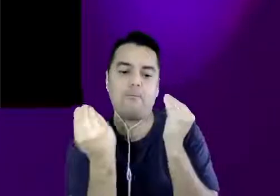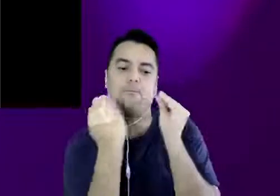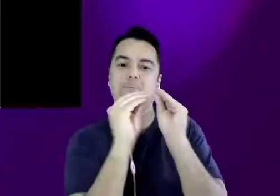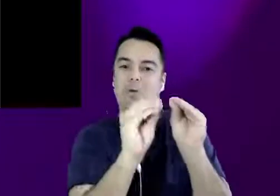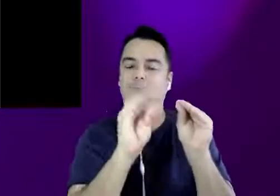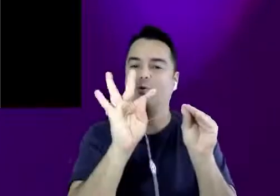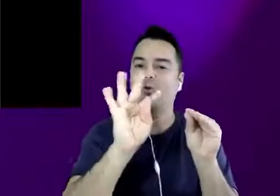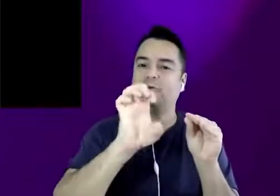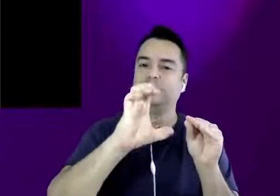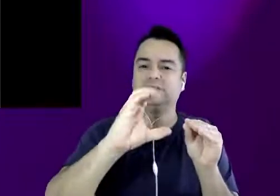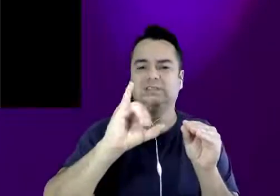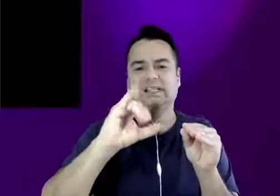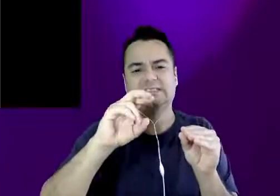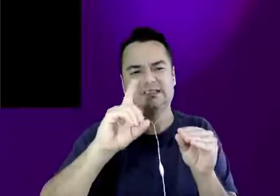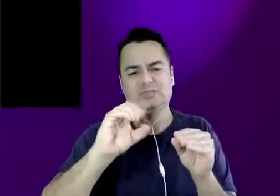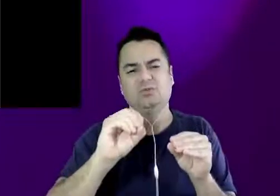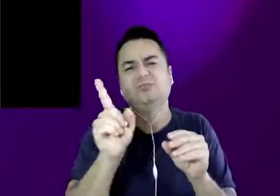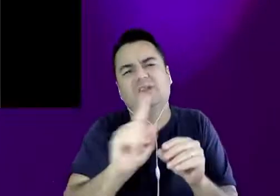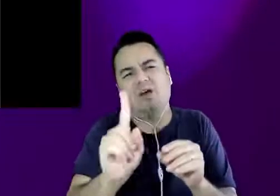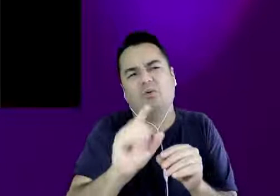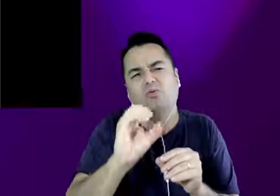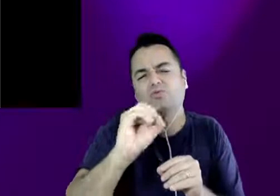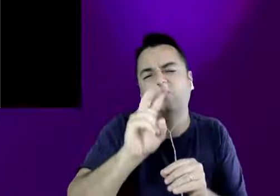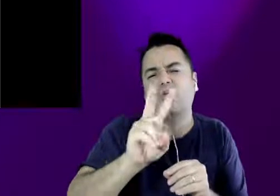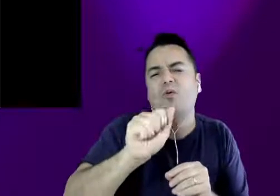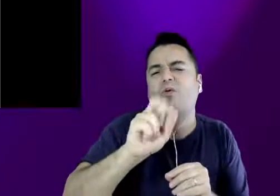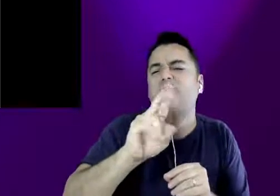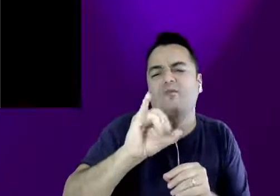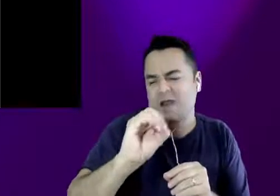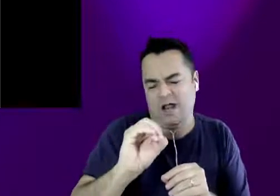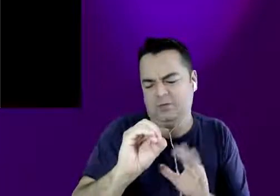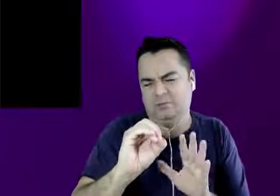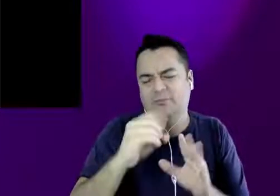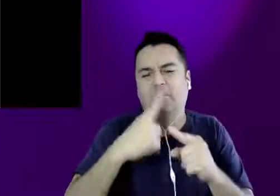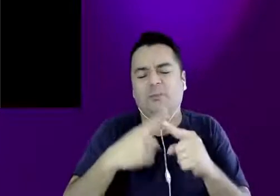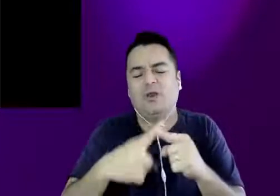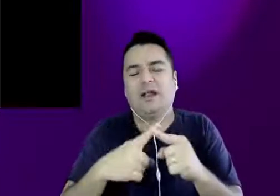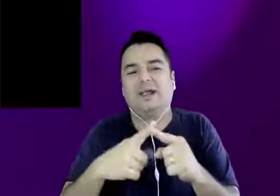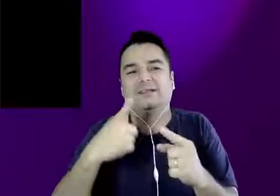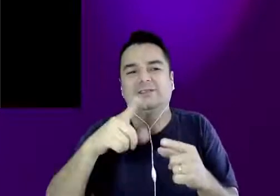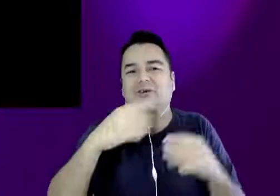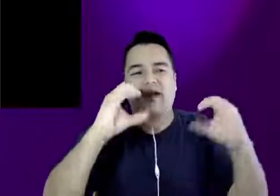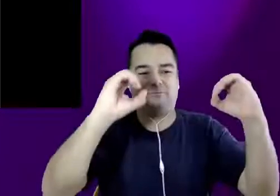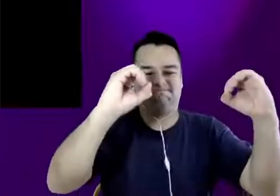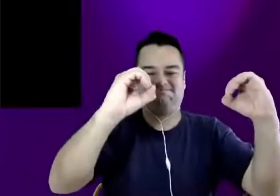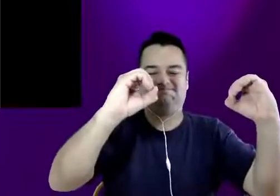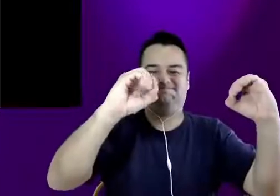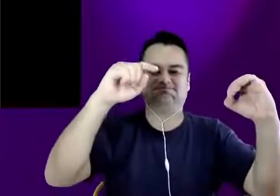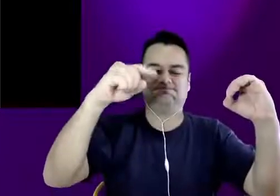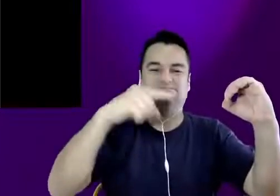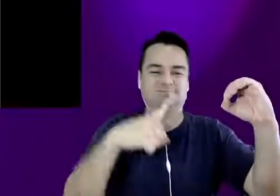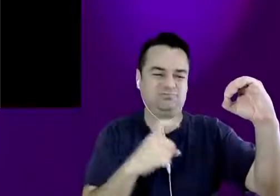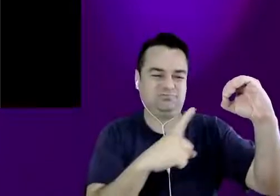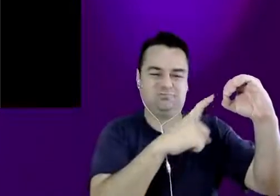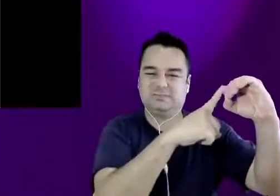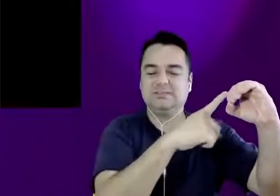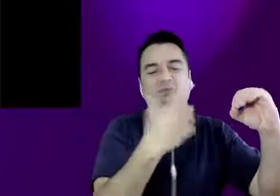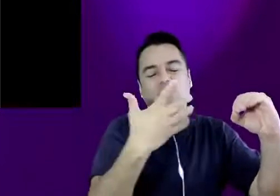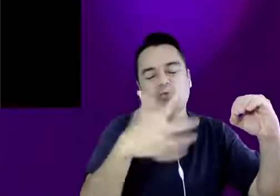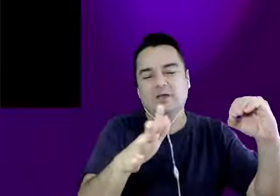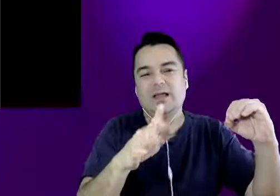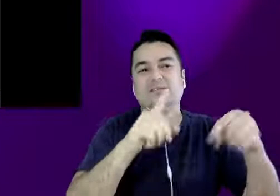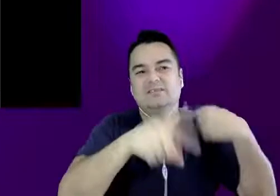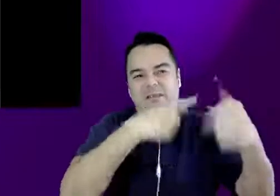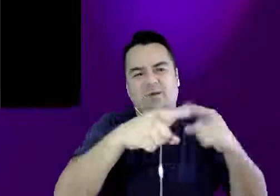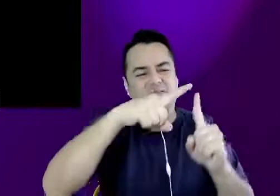50, 55 years old start to get pregnant again on their own, but we can put it in the forearm. We can put it on the abdomen, under